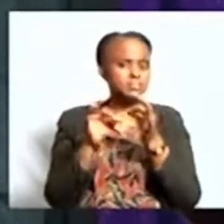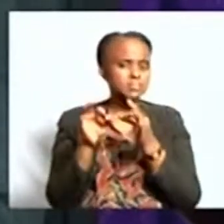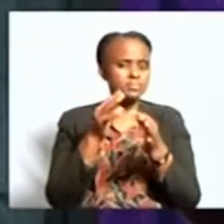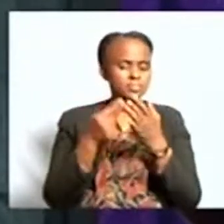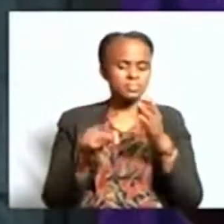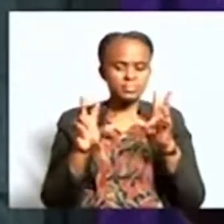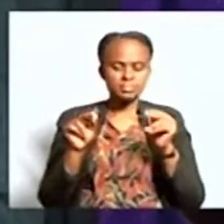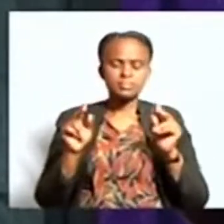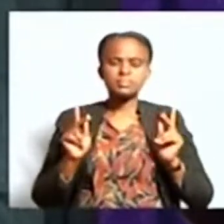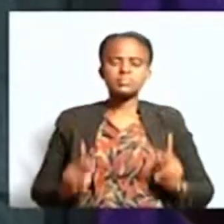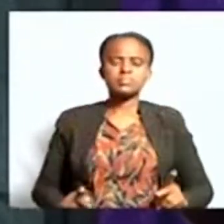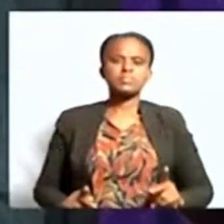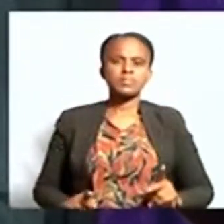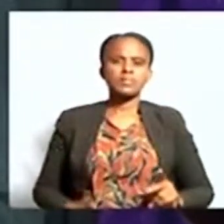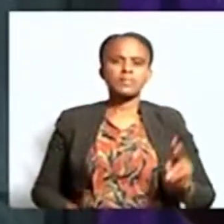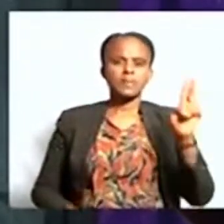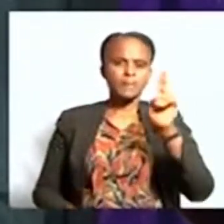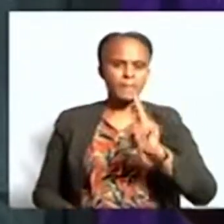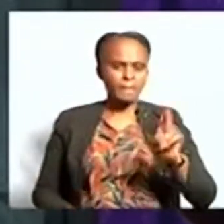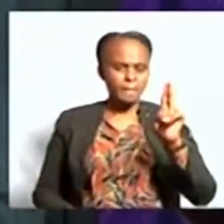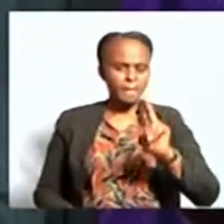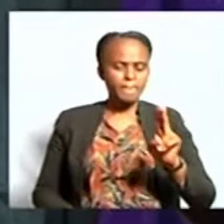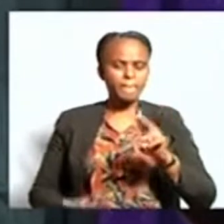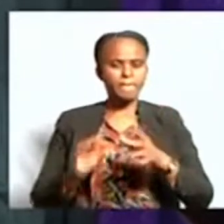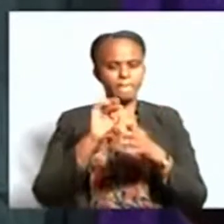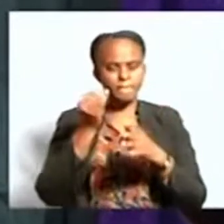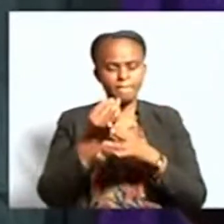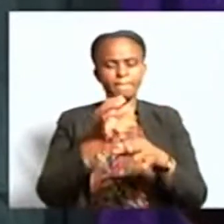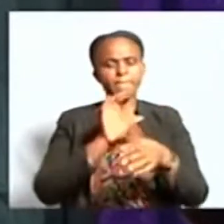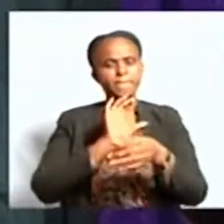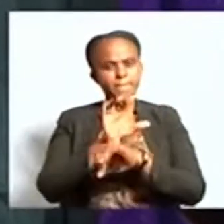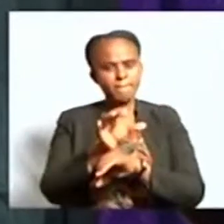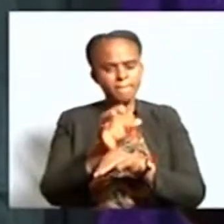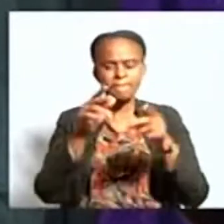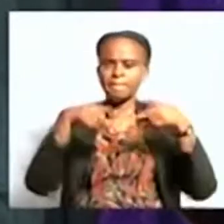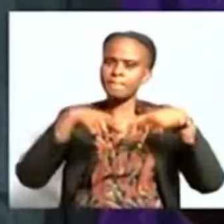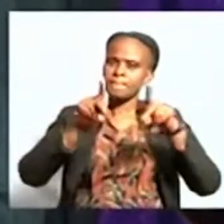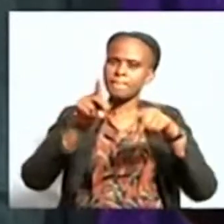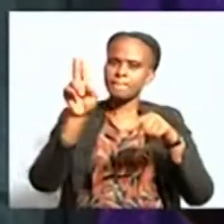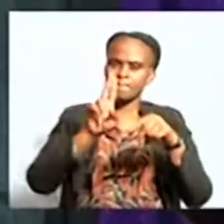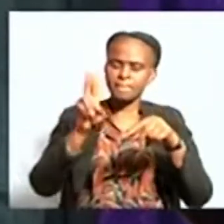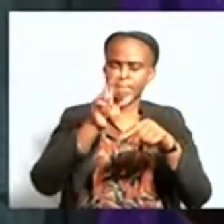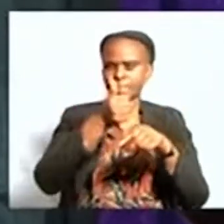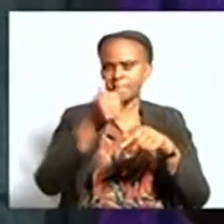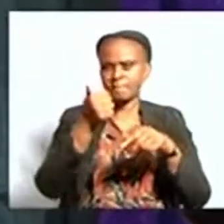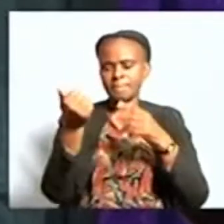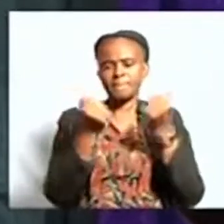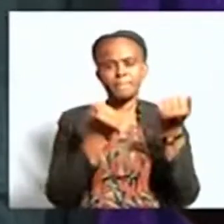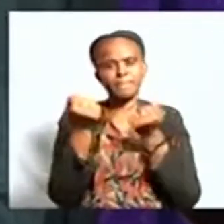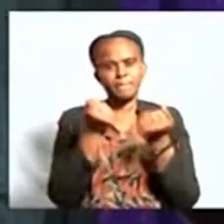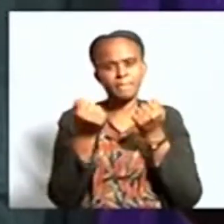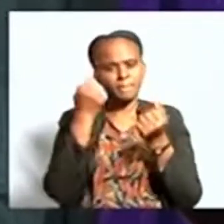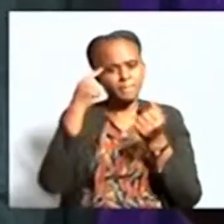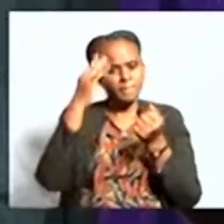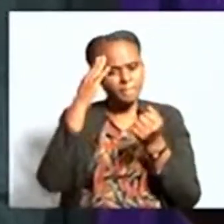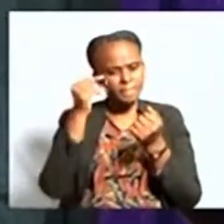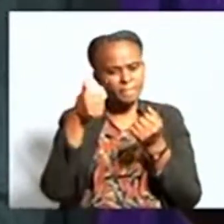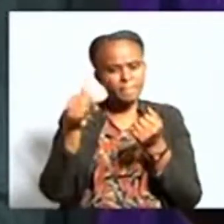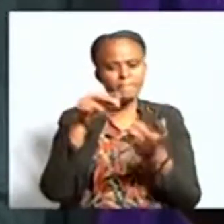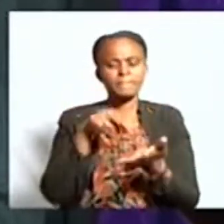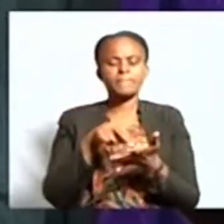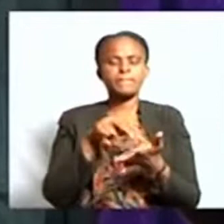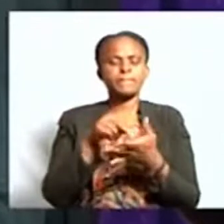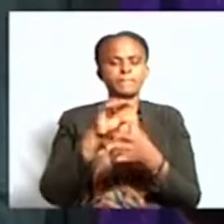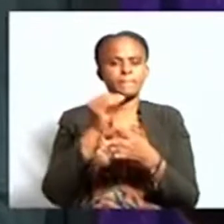no person shall use or cause or permit to be used any vehicle for the purpose of standing